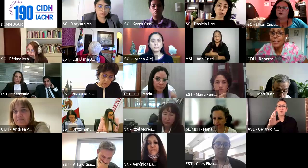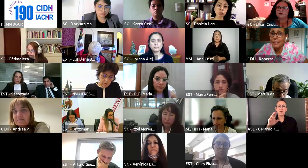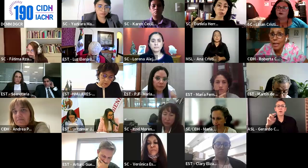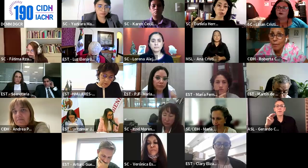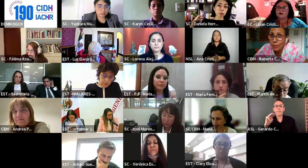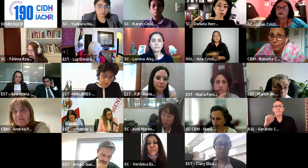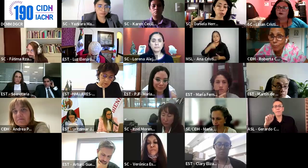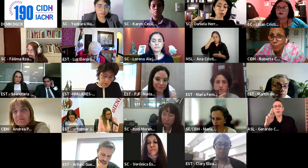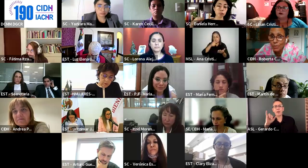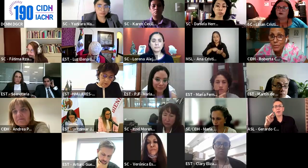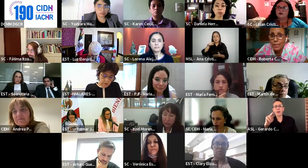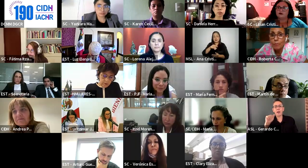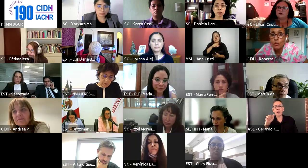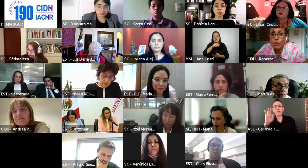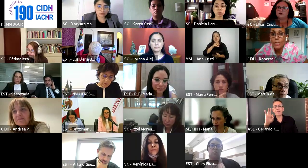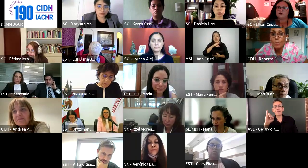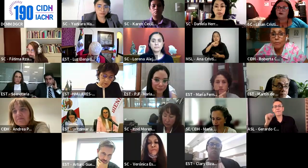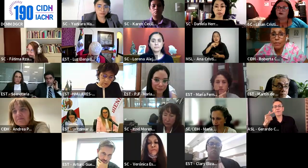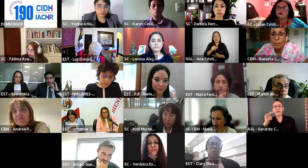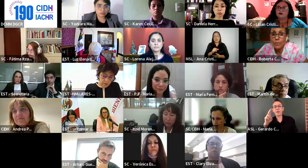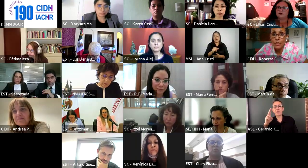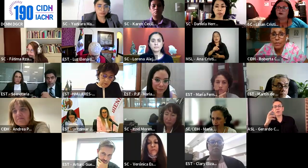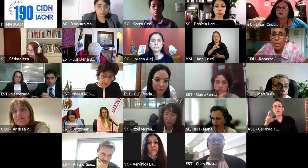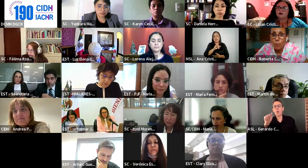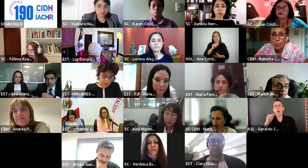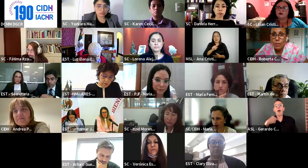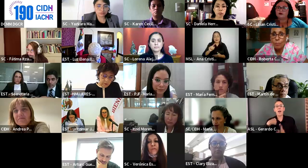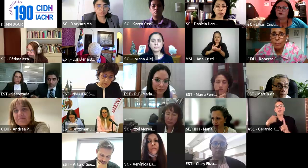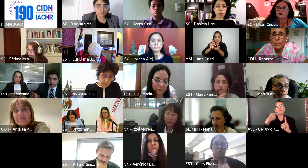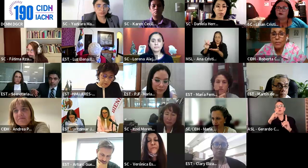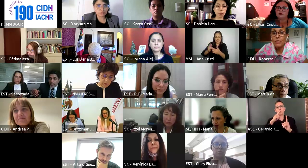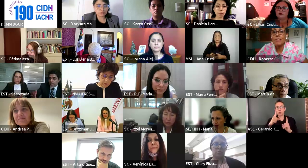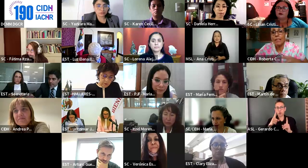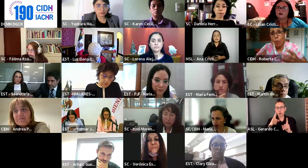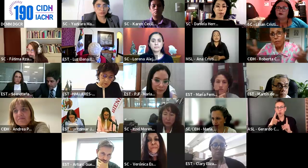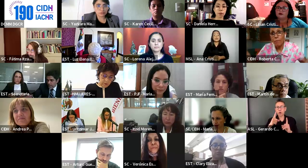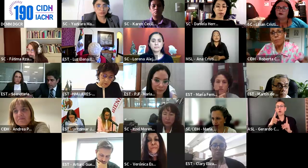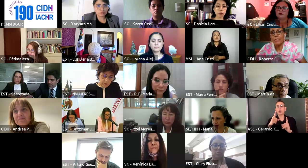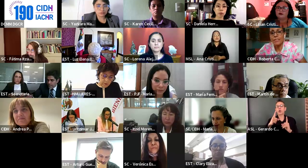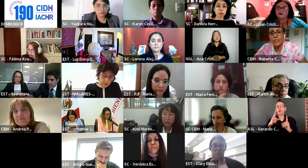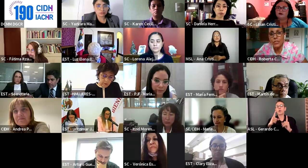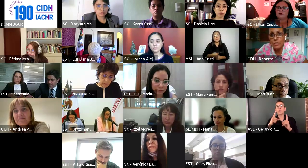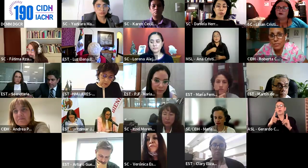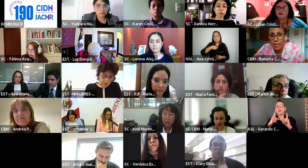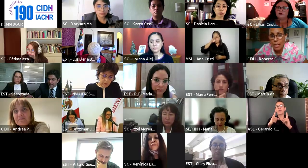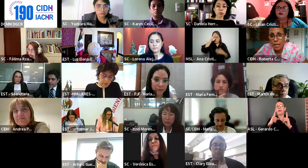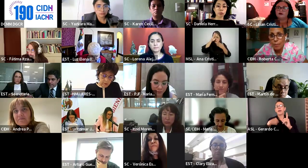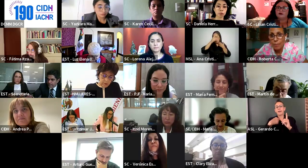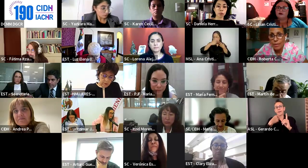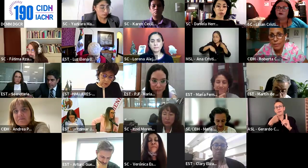Figueroa, and I would appreciate, I'm sure I speak for the commission, we would appreciate receiving all of the